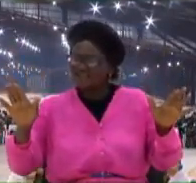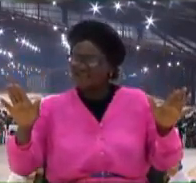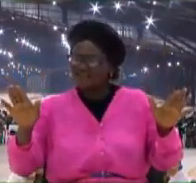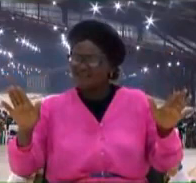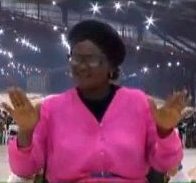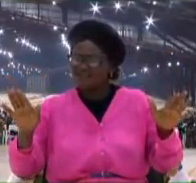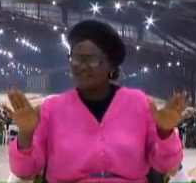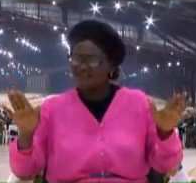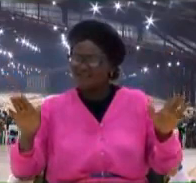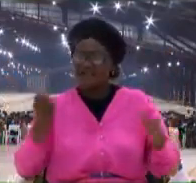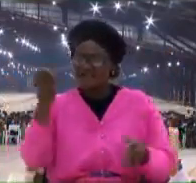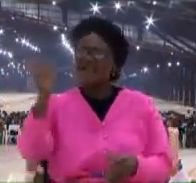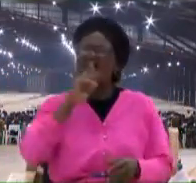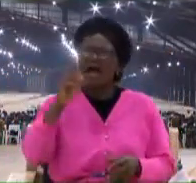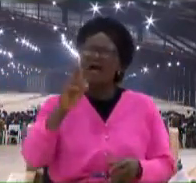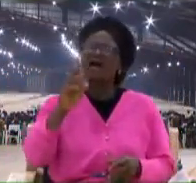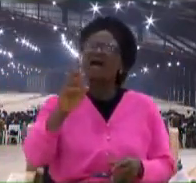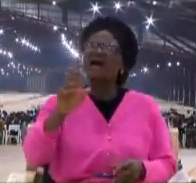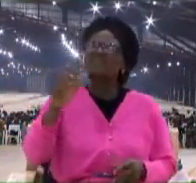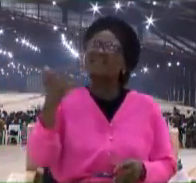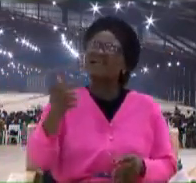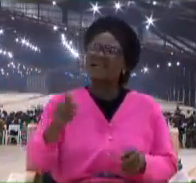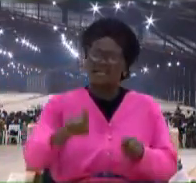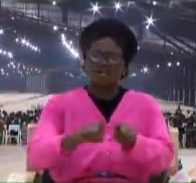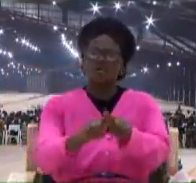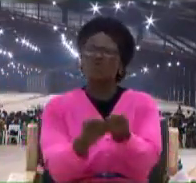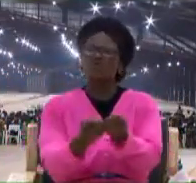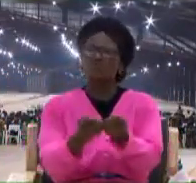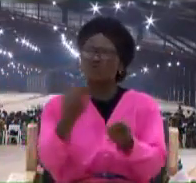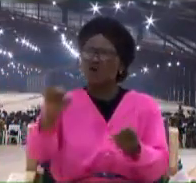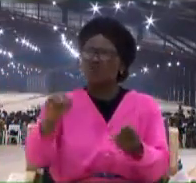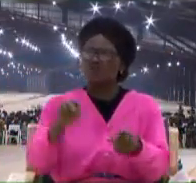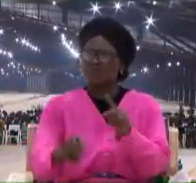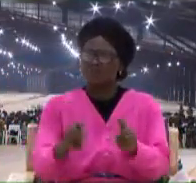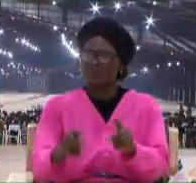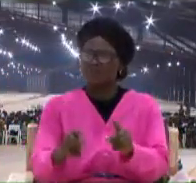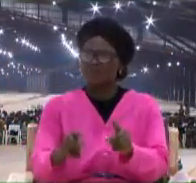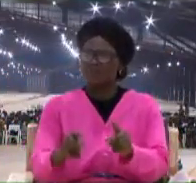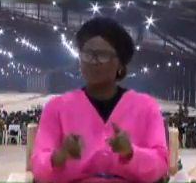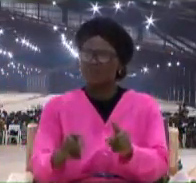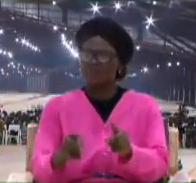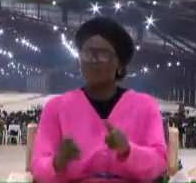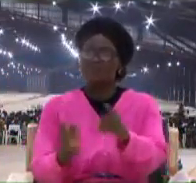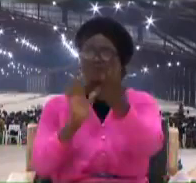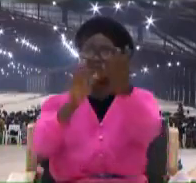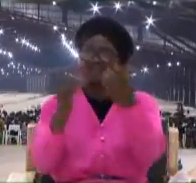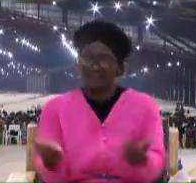So there are three categories of people present here tonight.